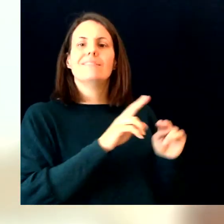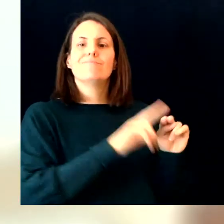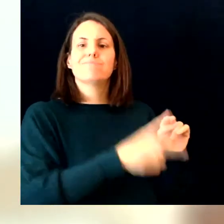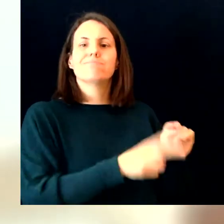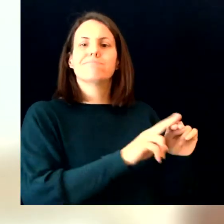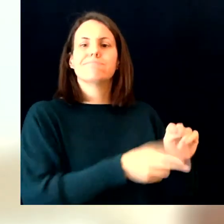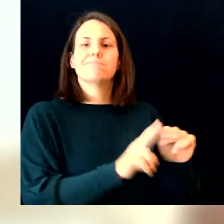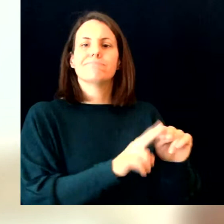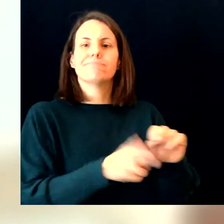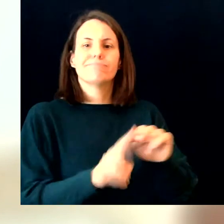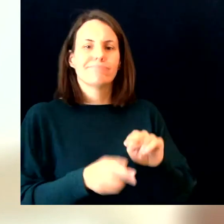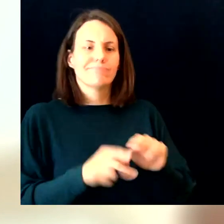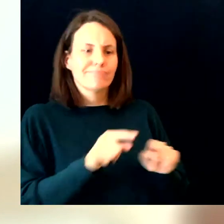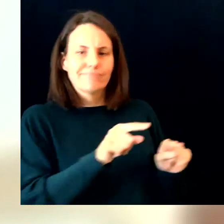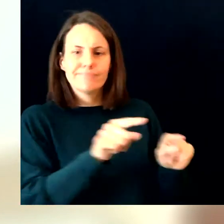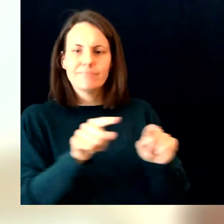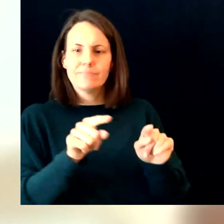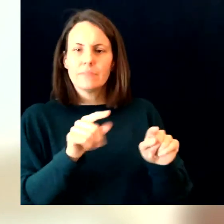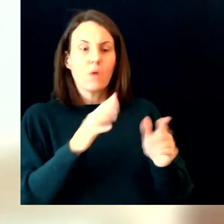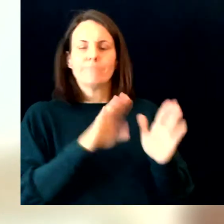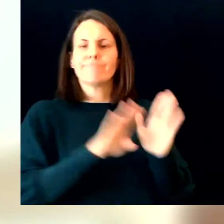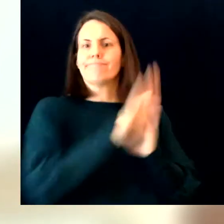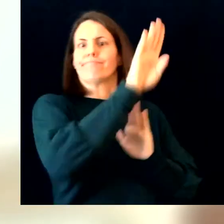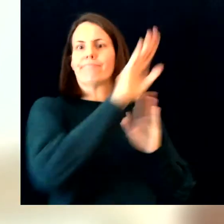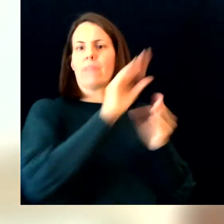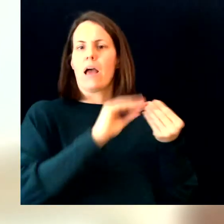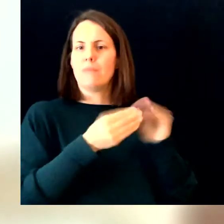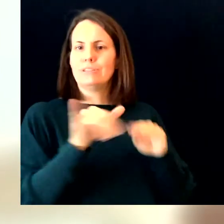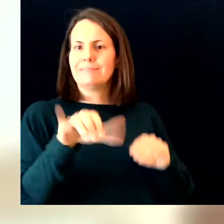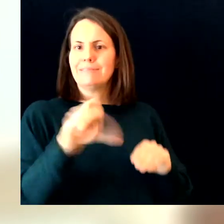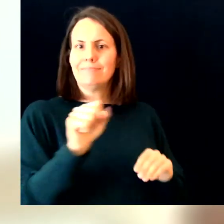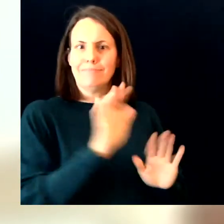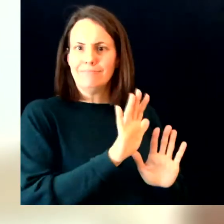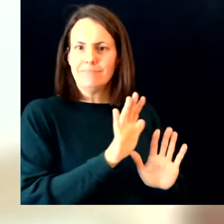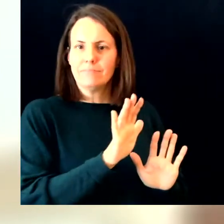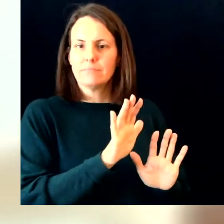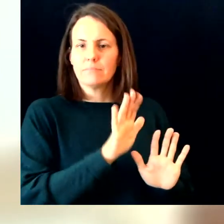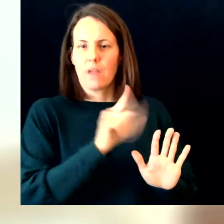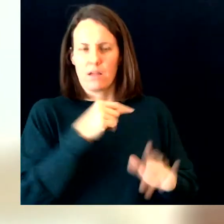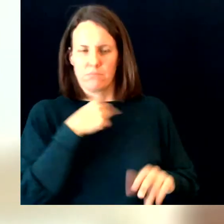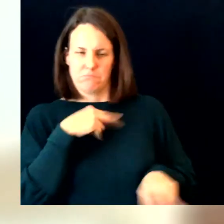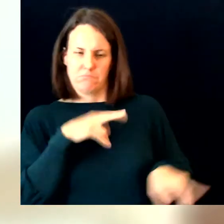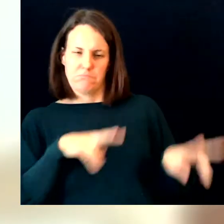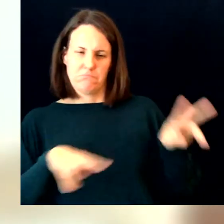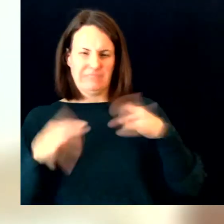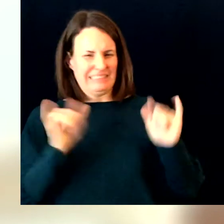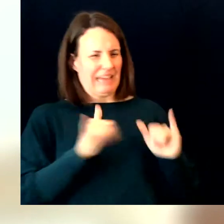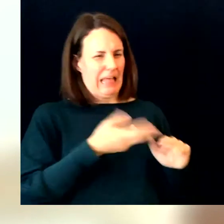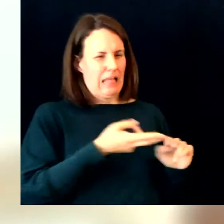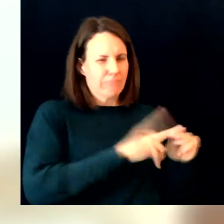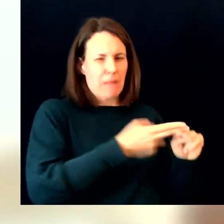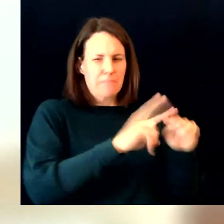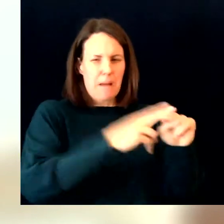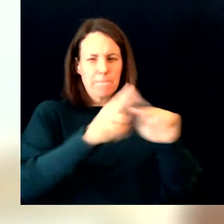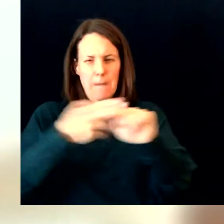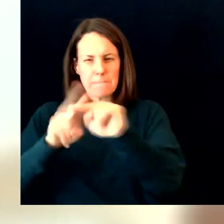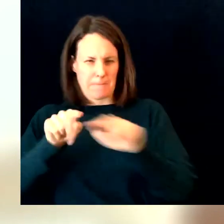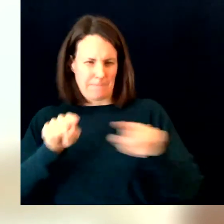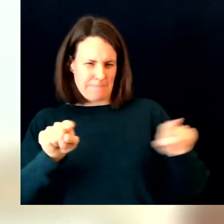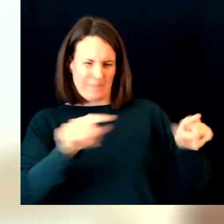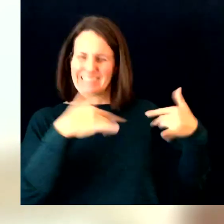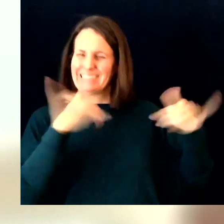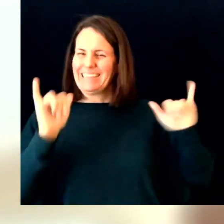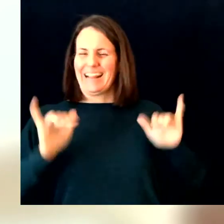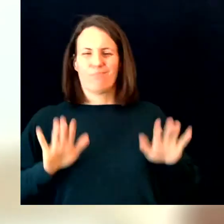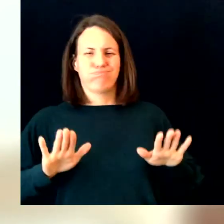but unfortunately not seeing that with our data. The key unanswered question that I think we're all looking for is the decline going to happen quickly, or is it going to